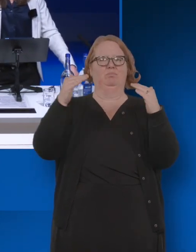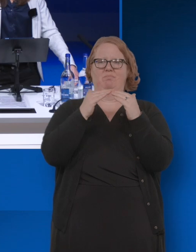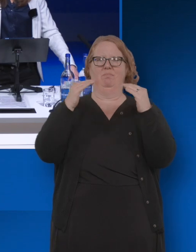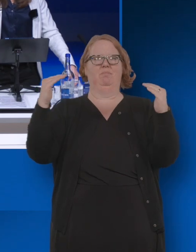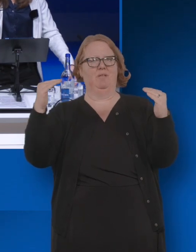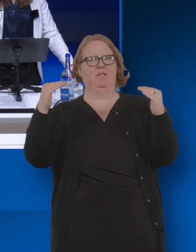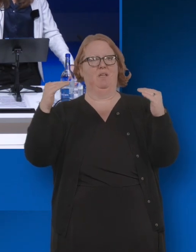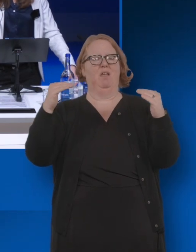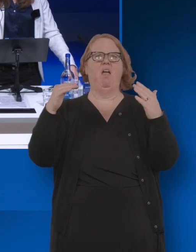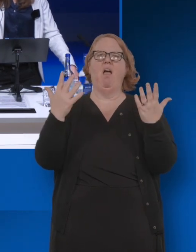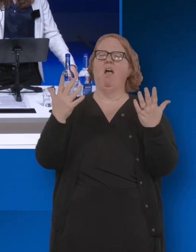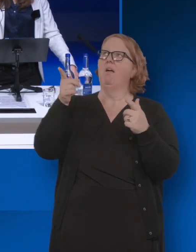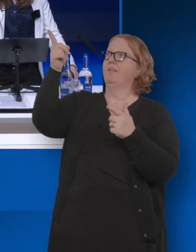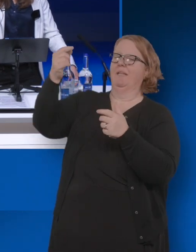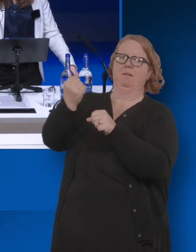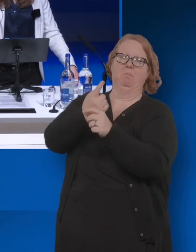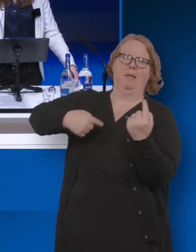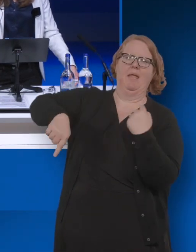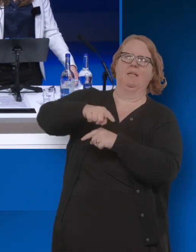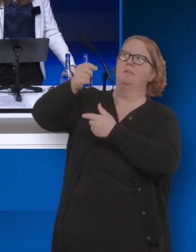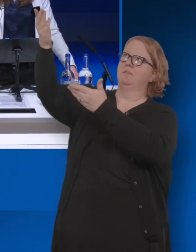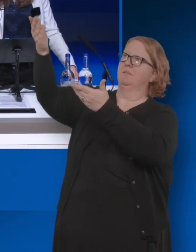be made by God.